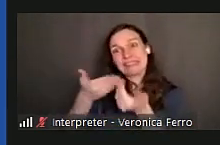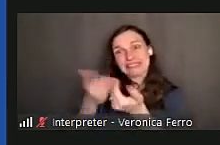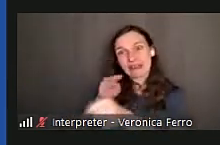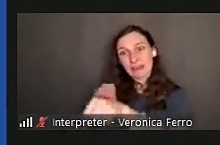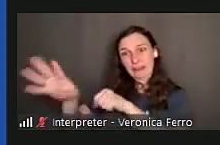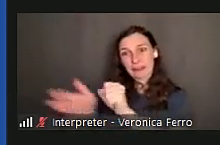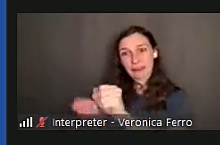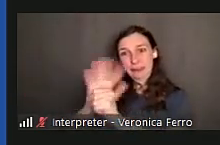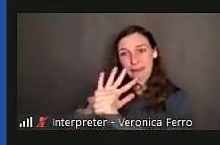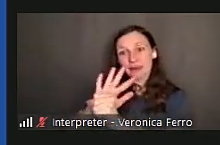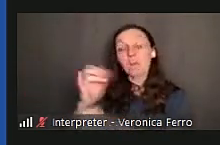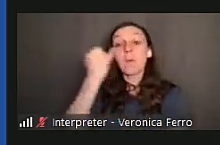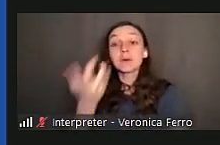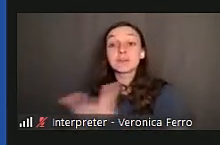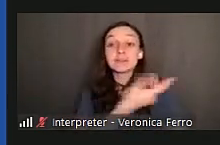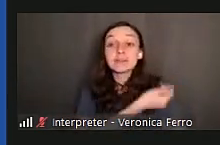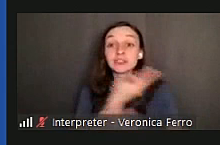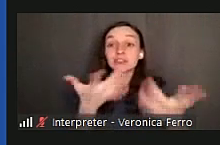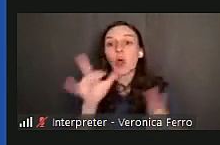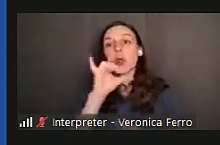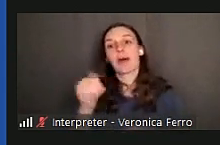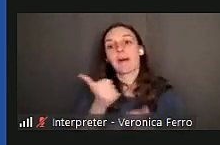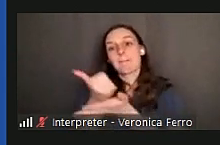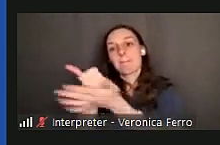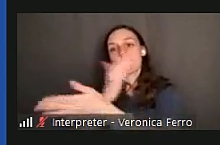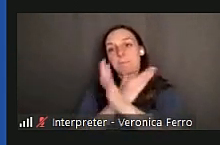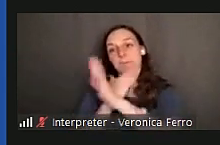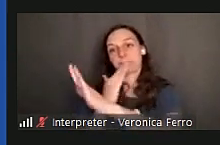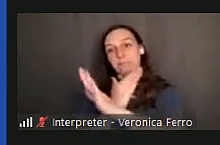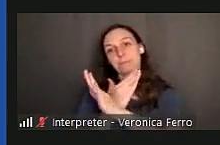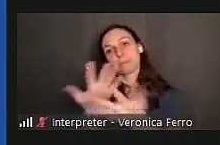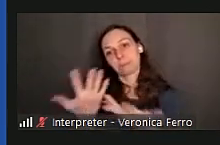into the fall and into the winter. Next slide.